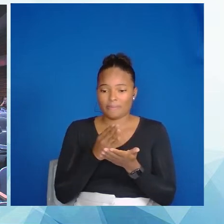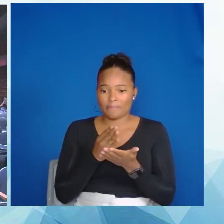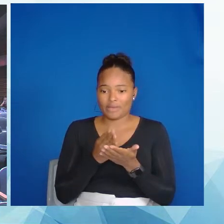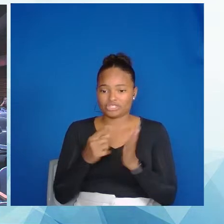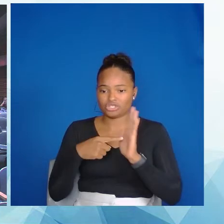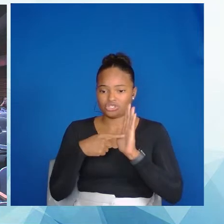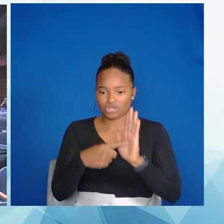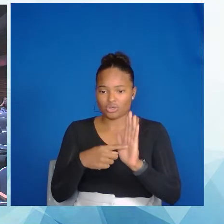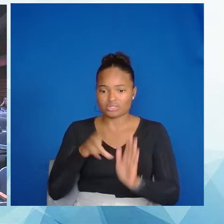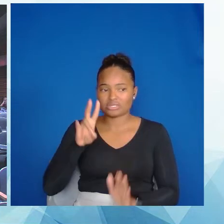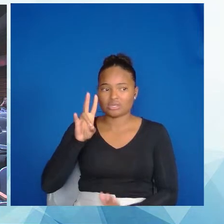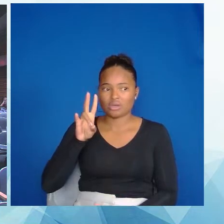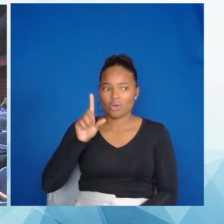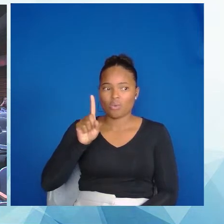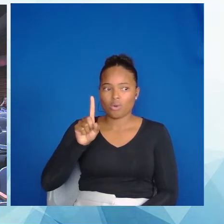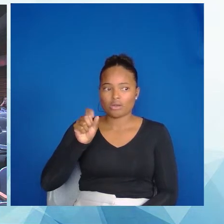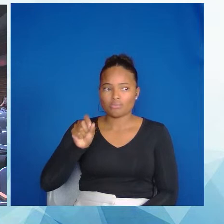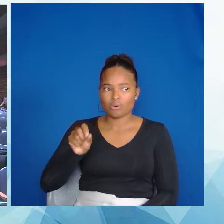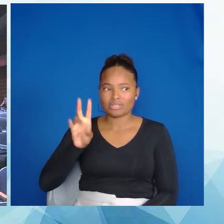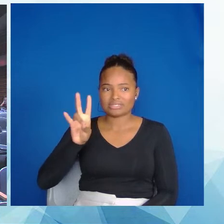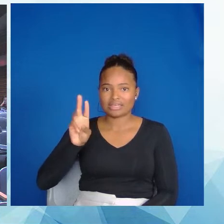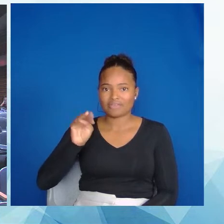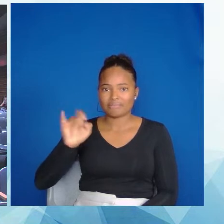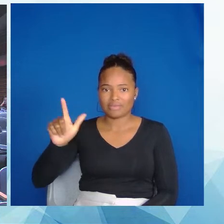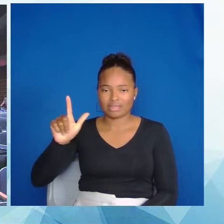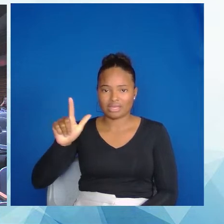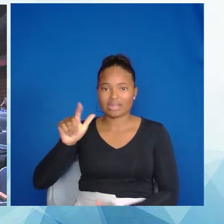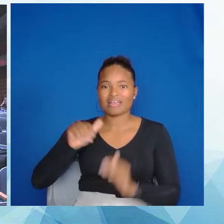$0.7 million lower than budget fiscal year 2022.